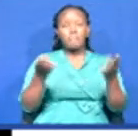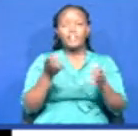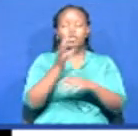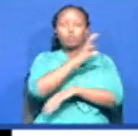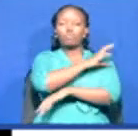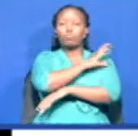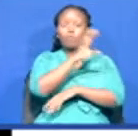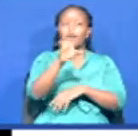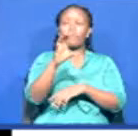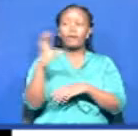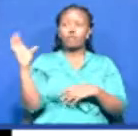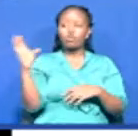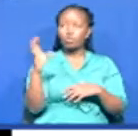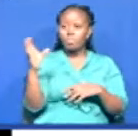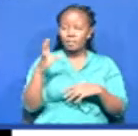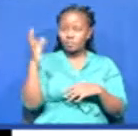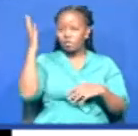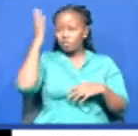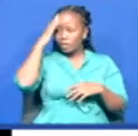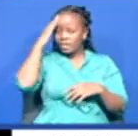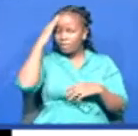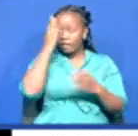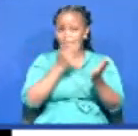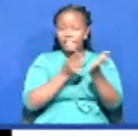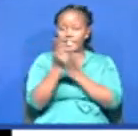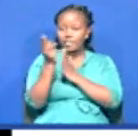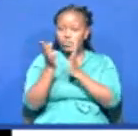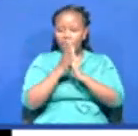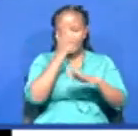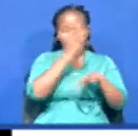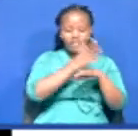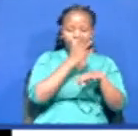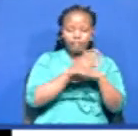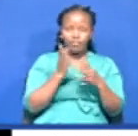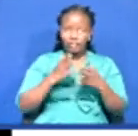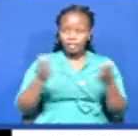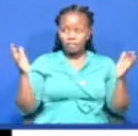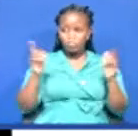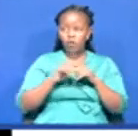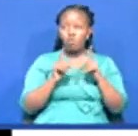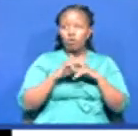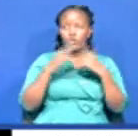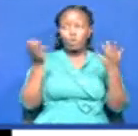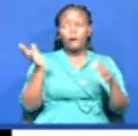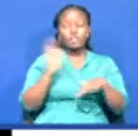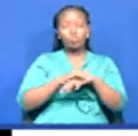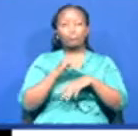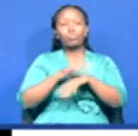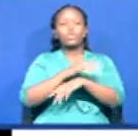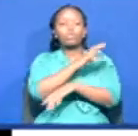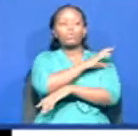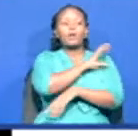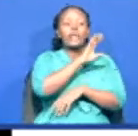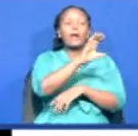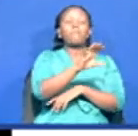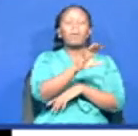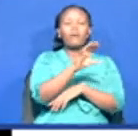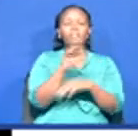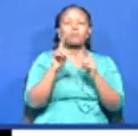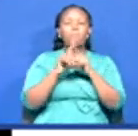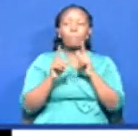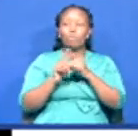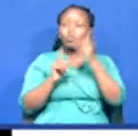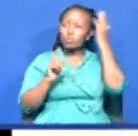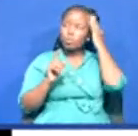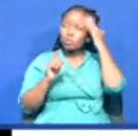identify counterfeit goods, just as it's going to empower the law enforcement agencies also to identify,